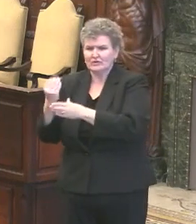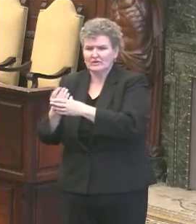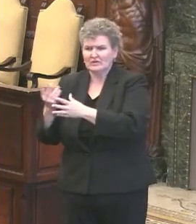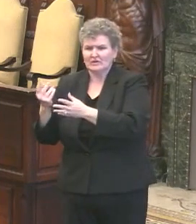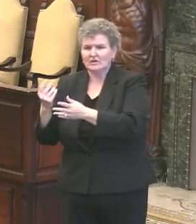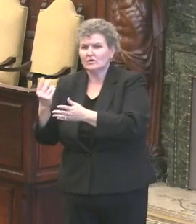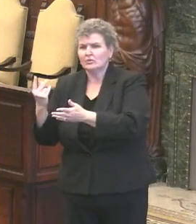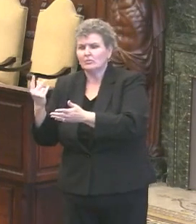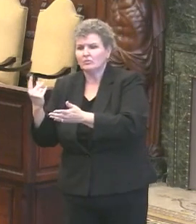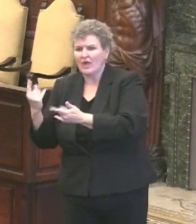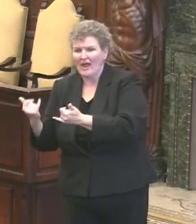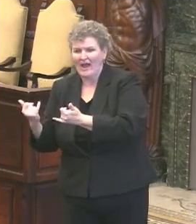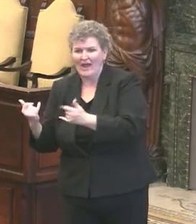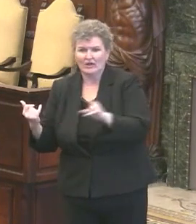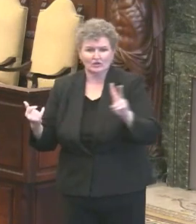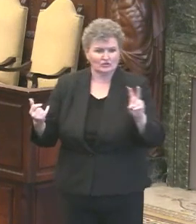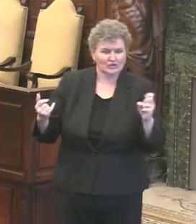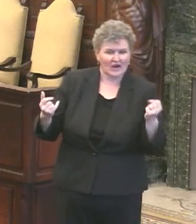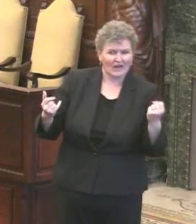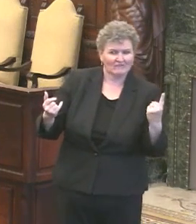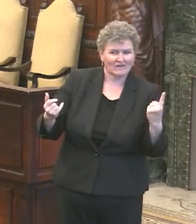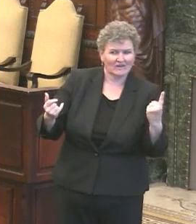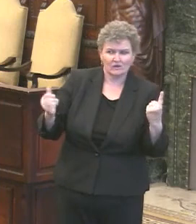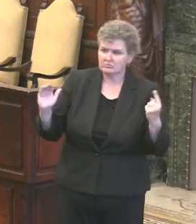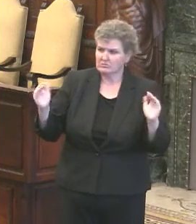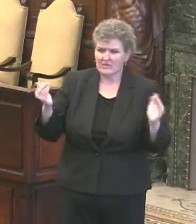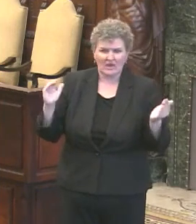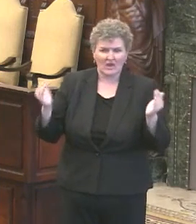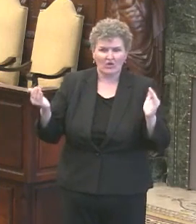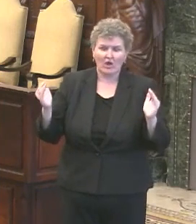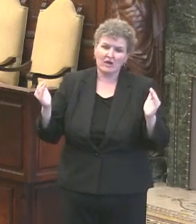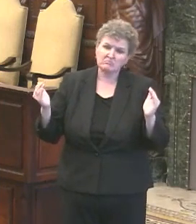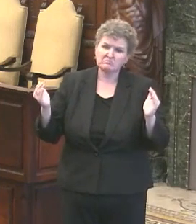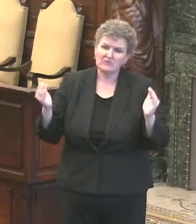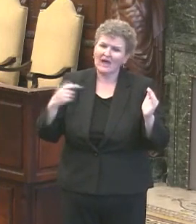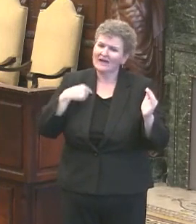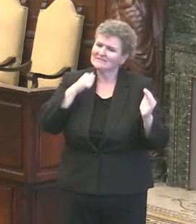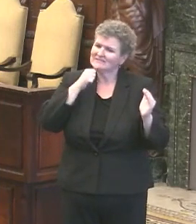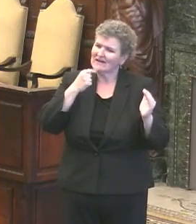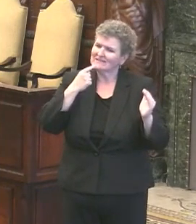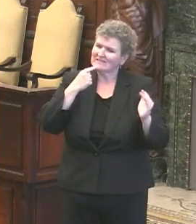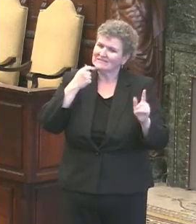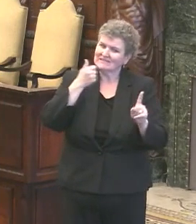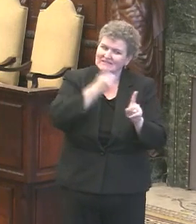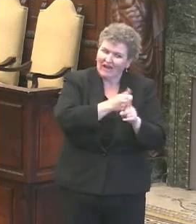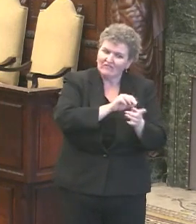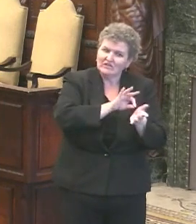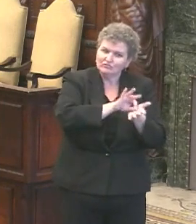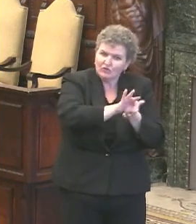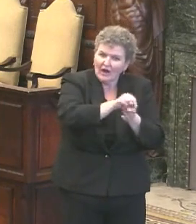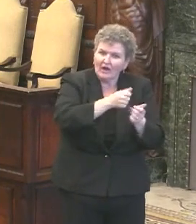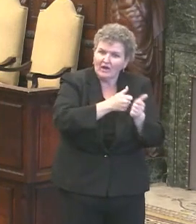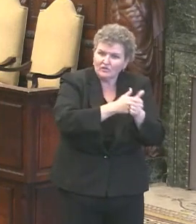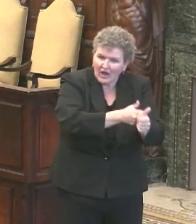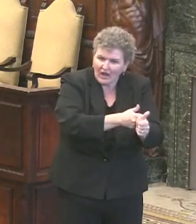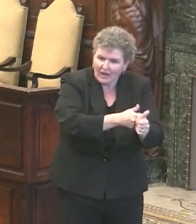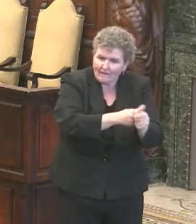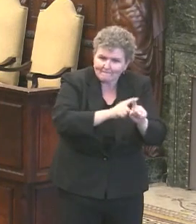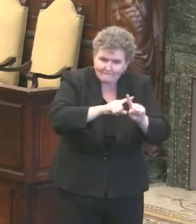hospitals. You know, I didn't say self-contact tracing. I did say that we're going to be trying to shift